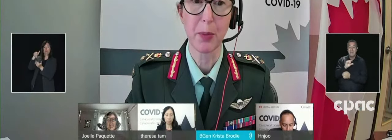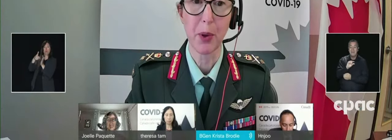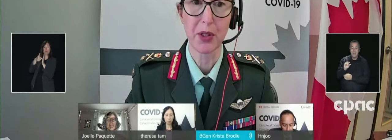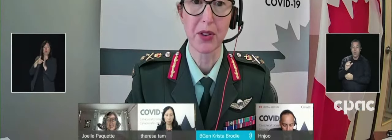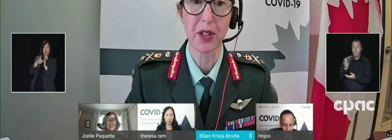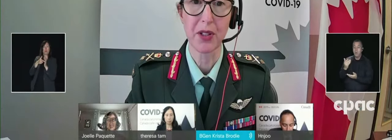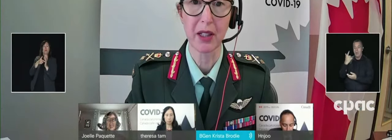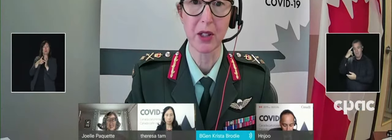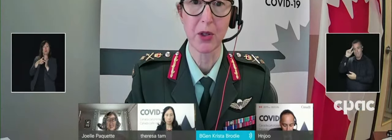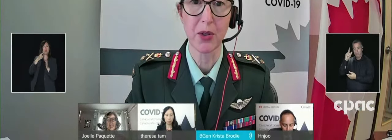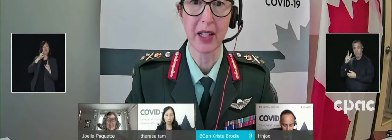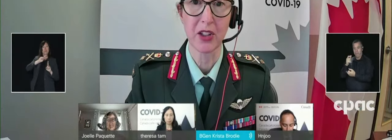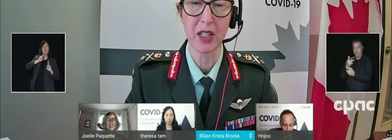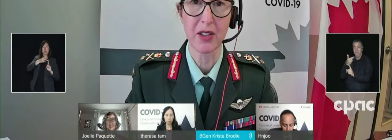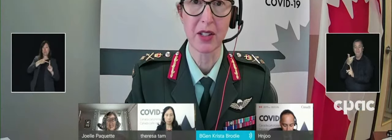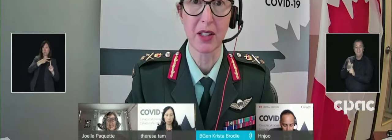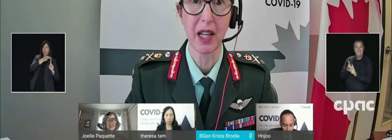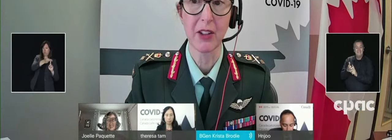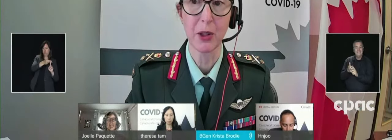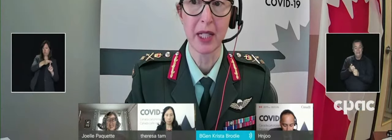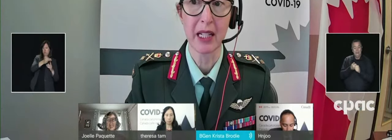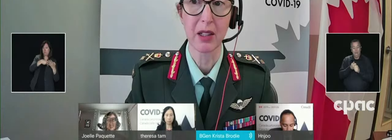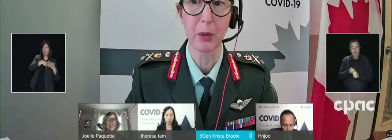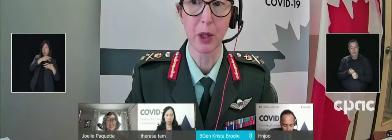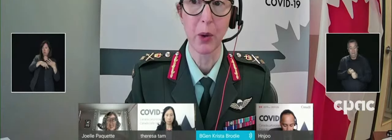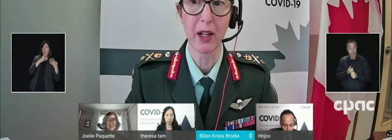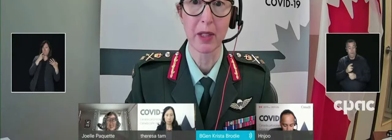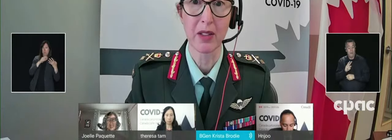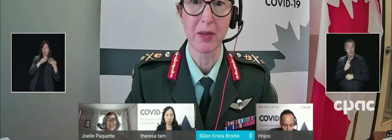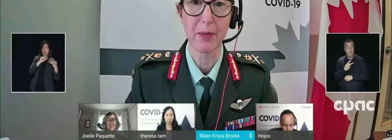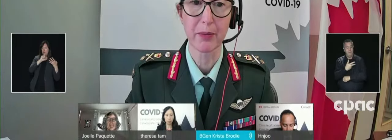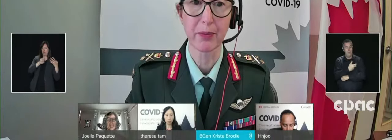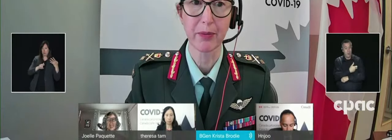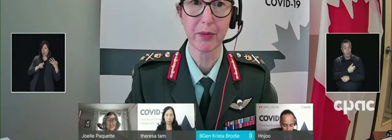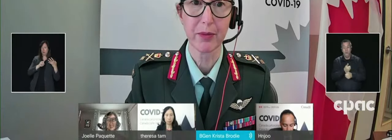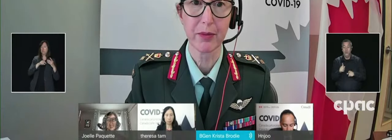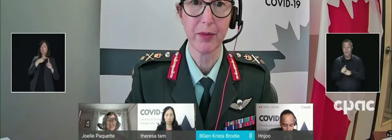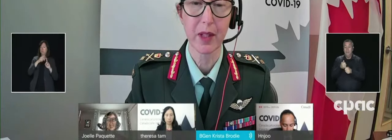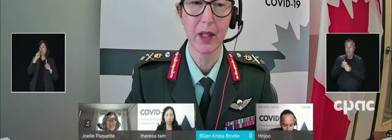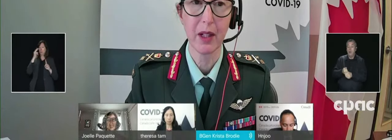to support their second dose strategies and unique requirements.